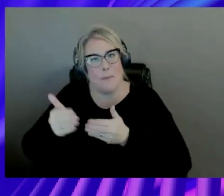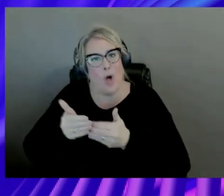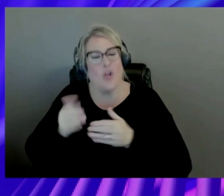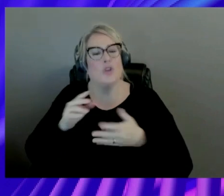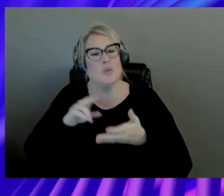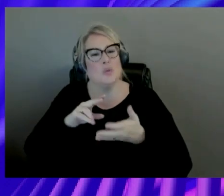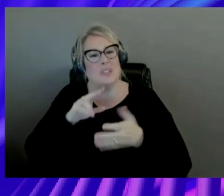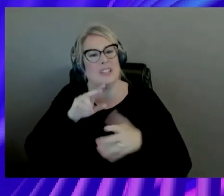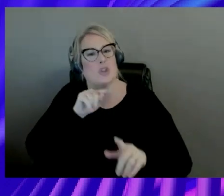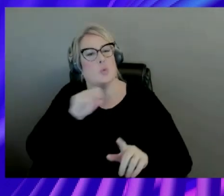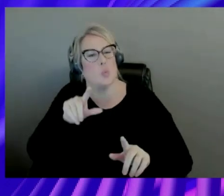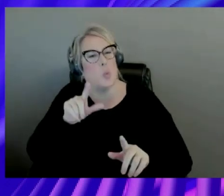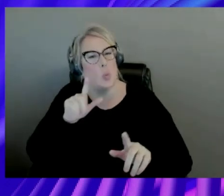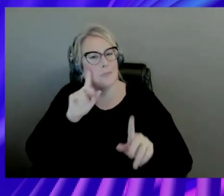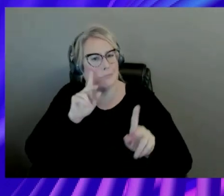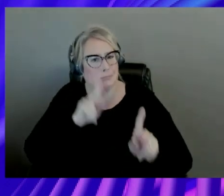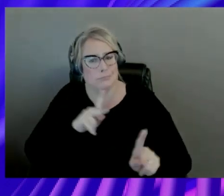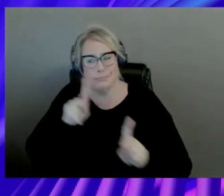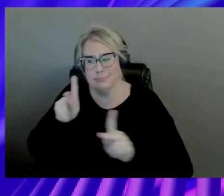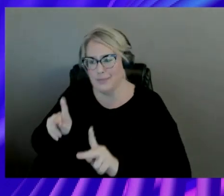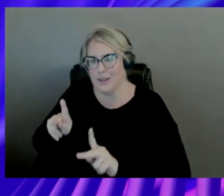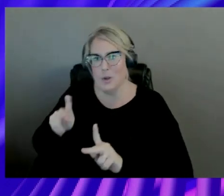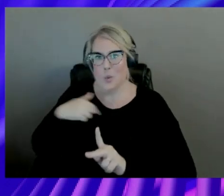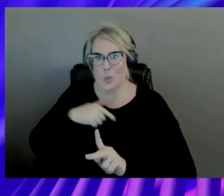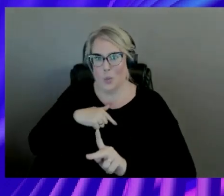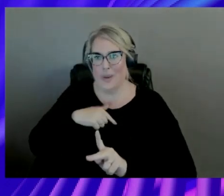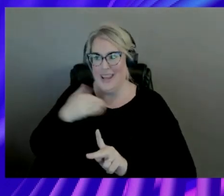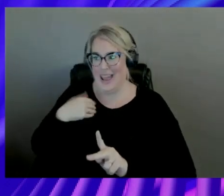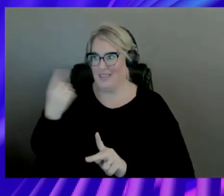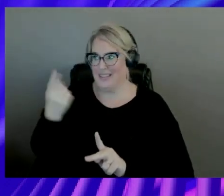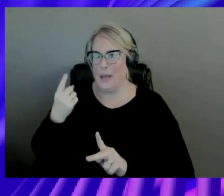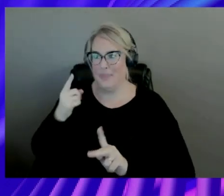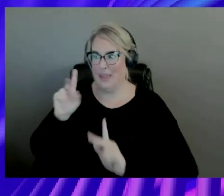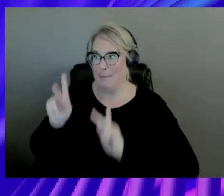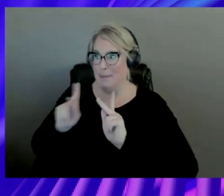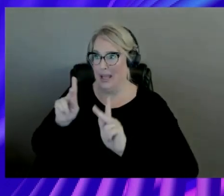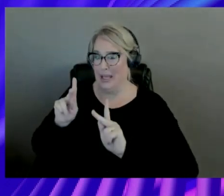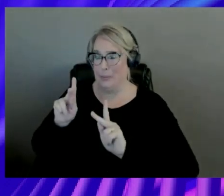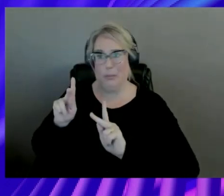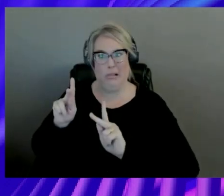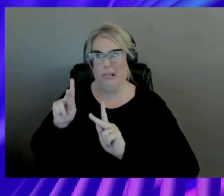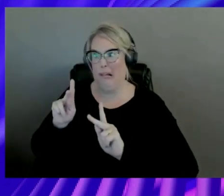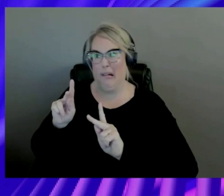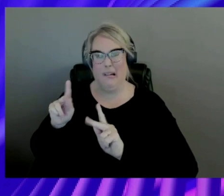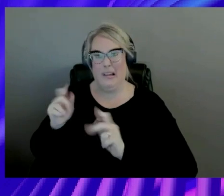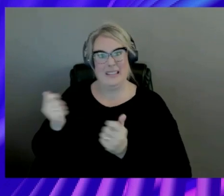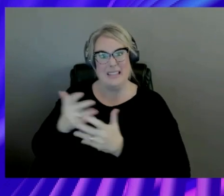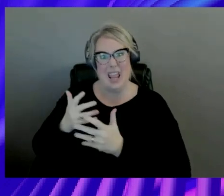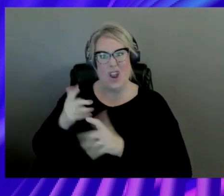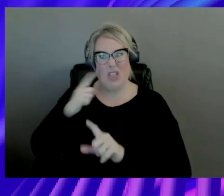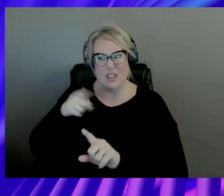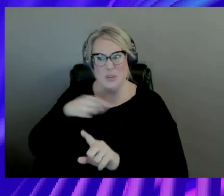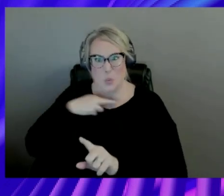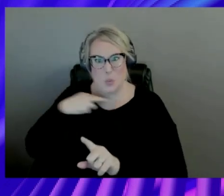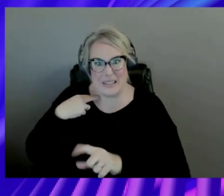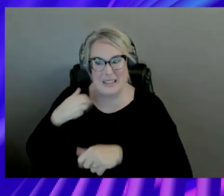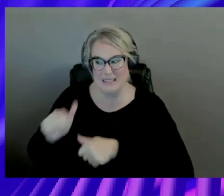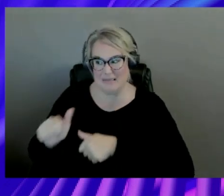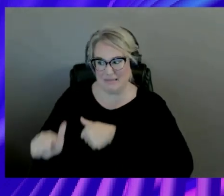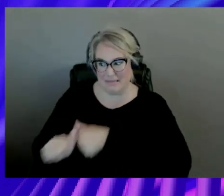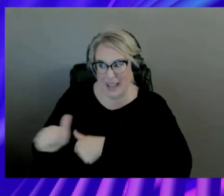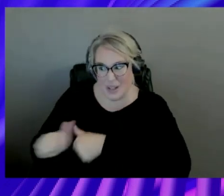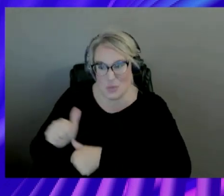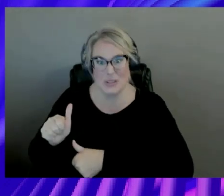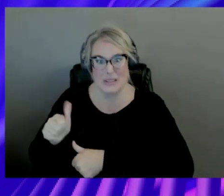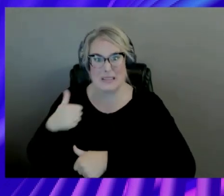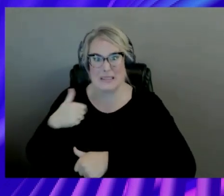kind of analogy, we are taking something that people consider to be risky, dangerous, and we are